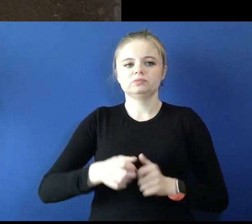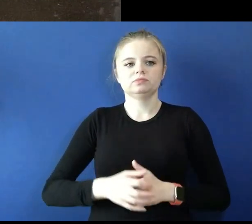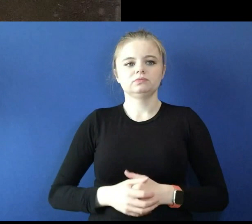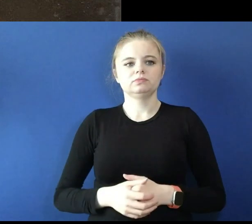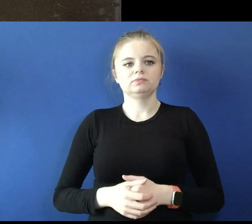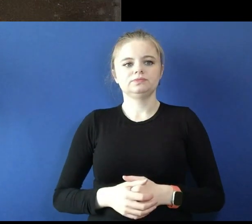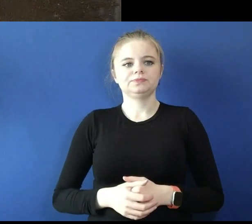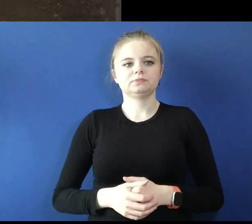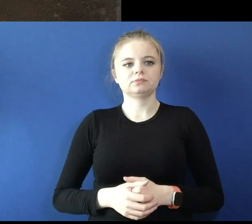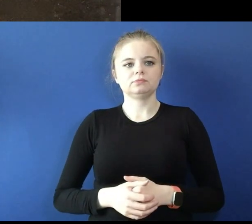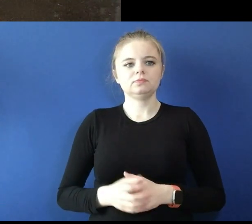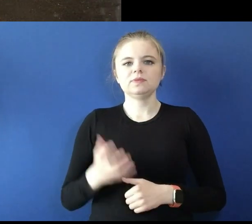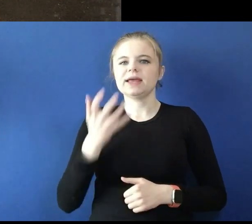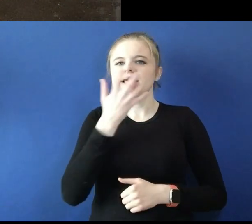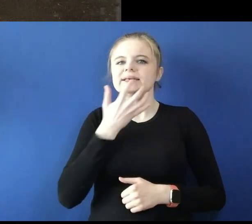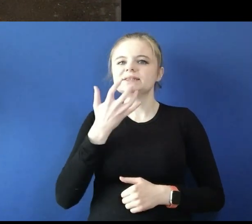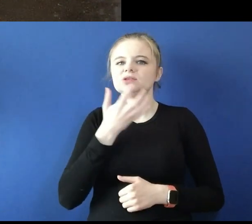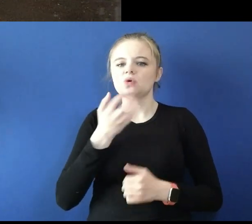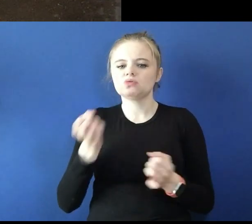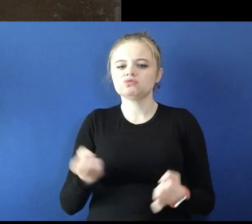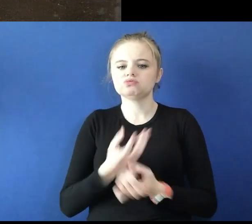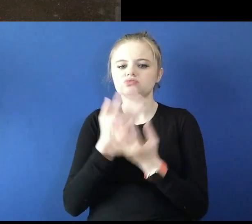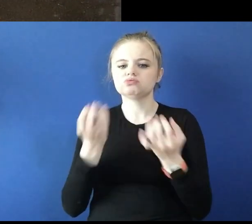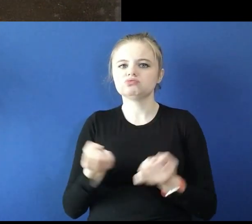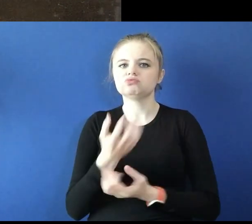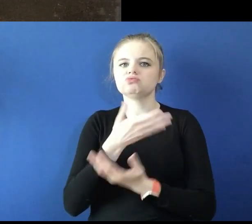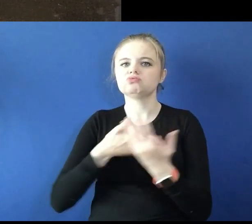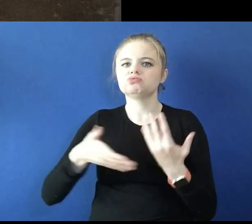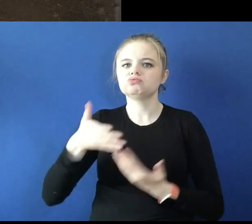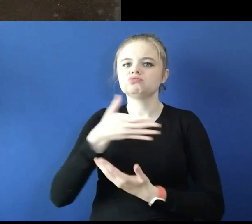good till it gets some heat through it,